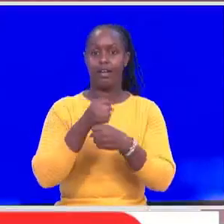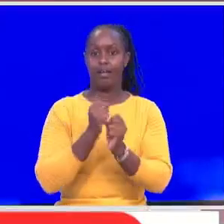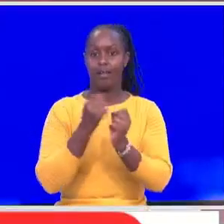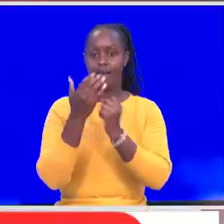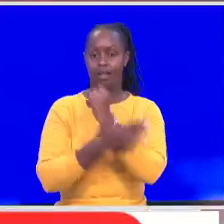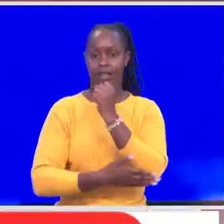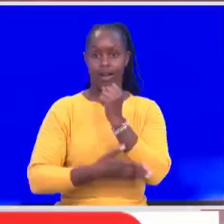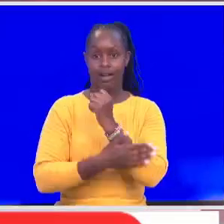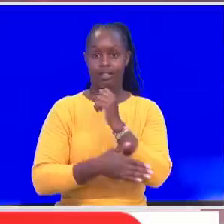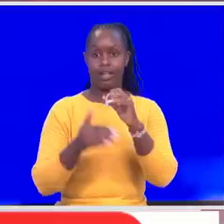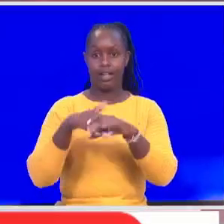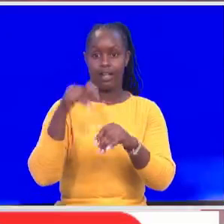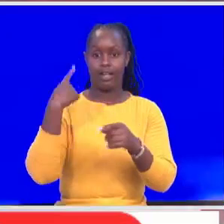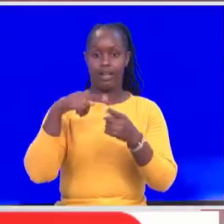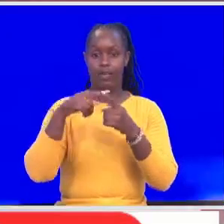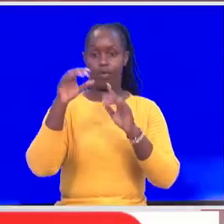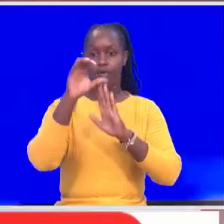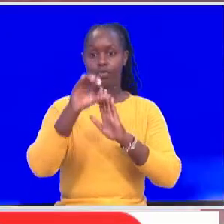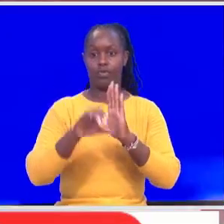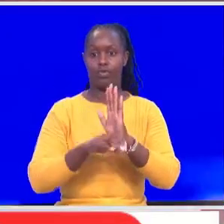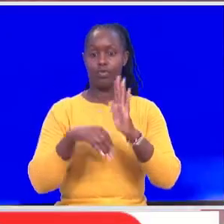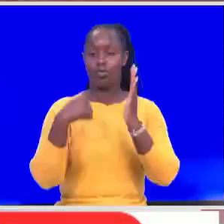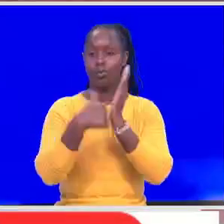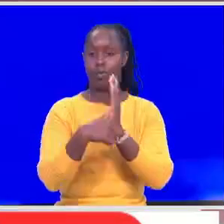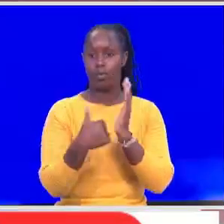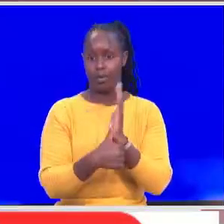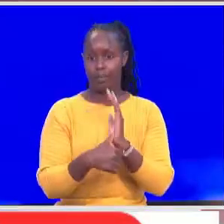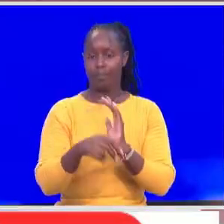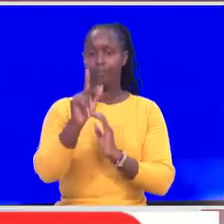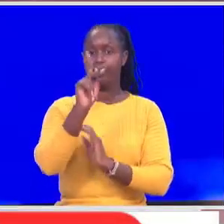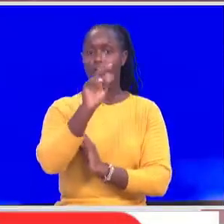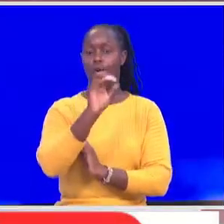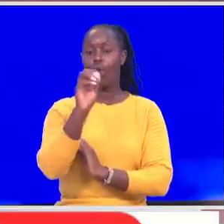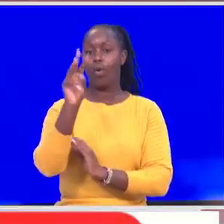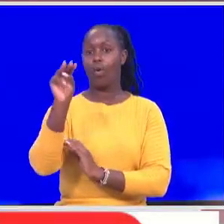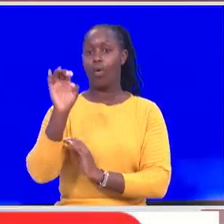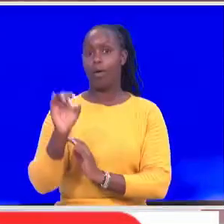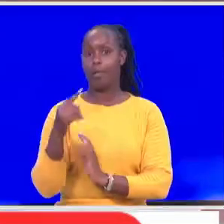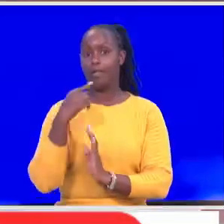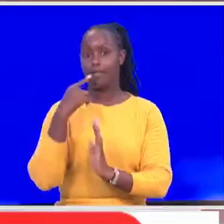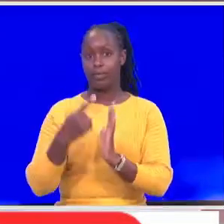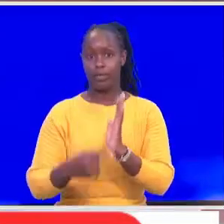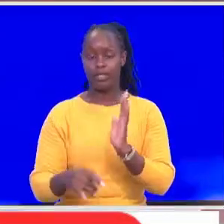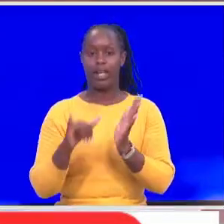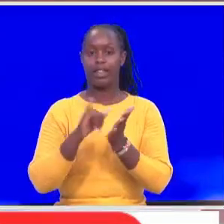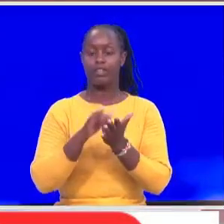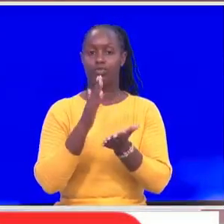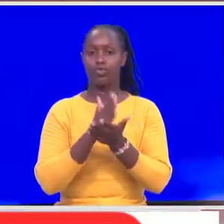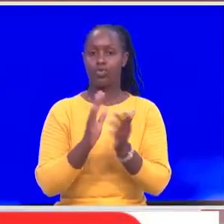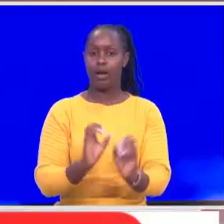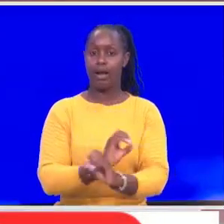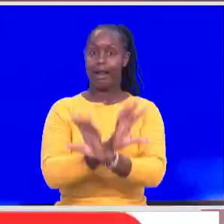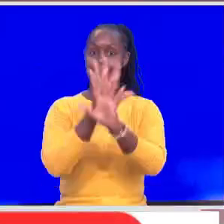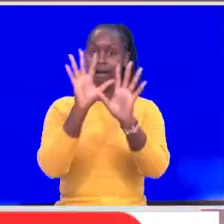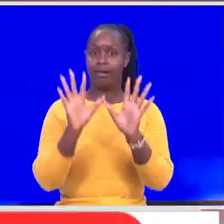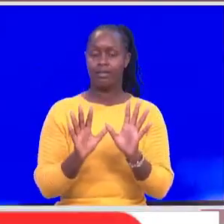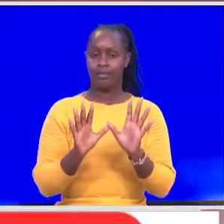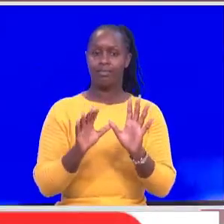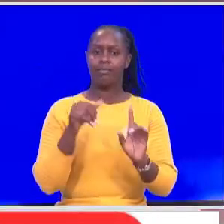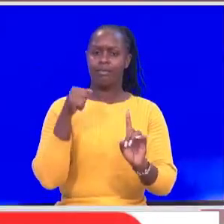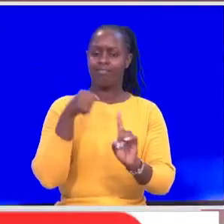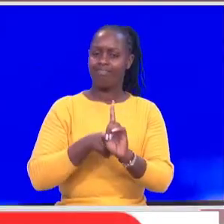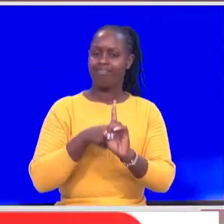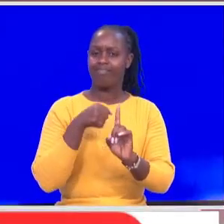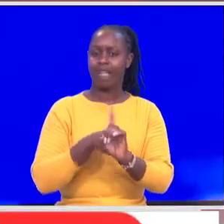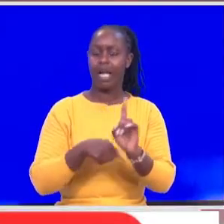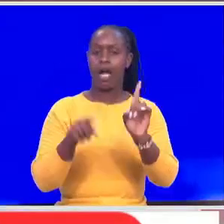mgogoro wa kikatiba. Koome alisisitiza umuhimu wa uwazi, bidii na dhamira ya kudumisha sheria